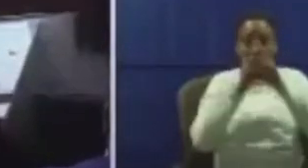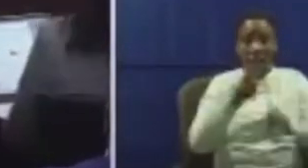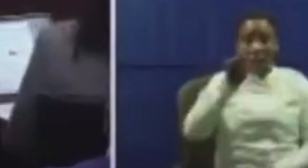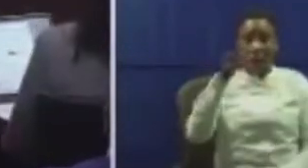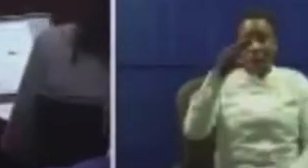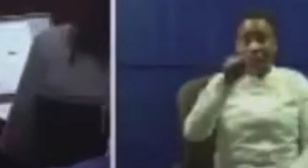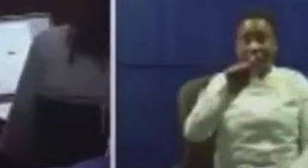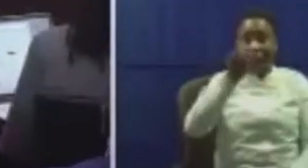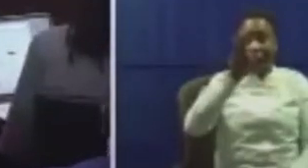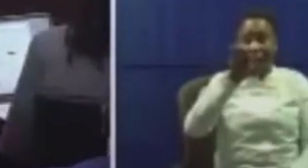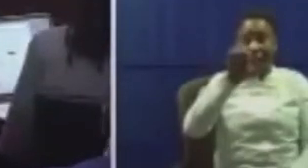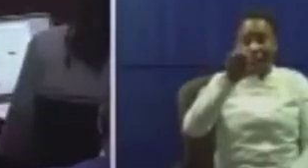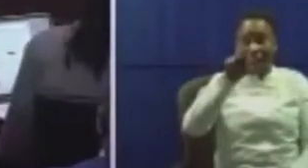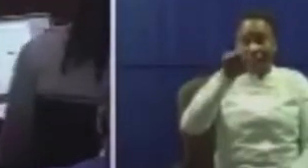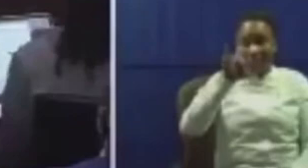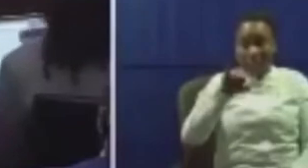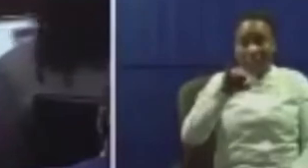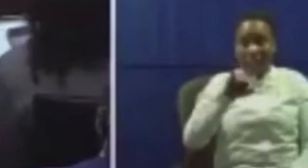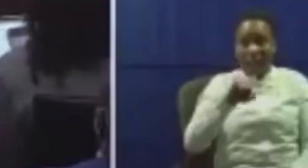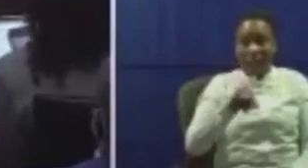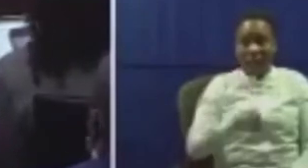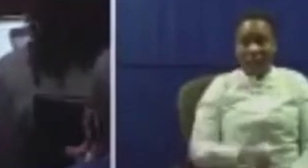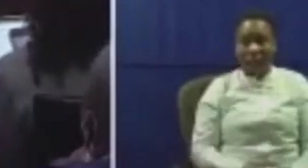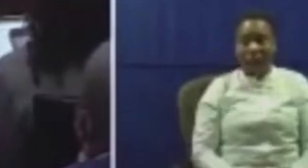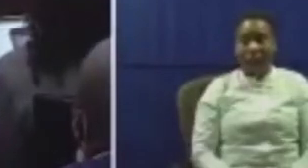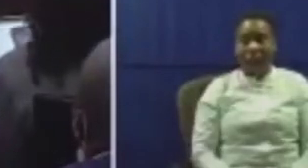women. Shame on you, Speaker.